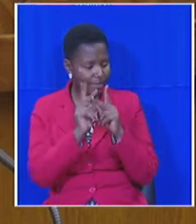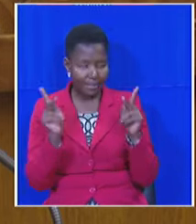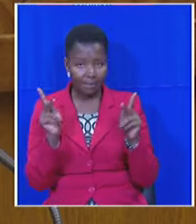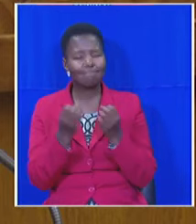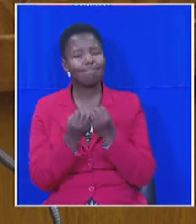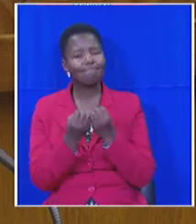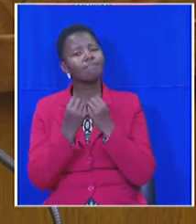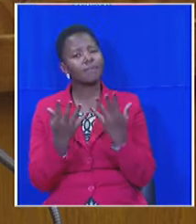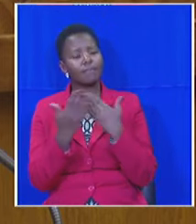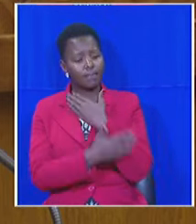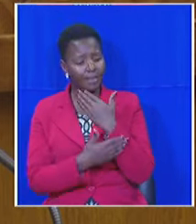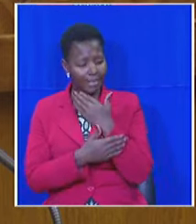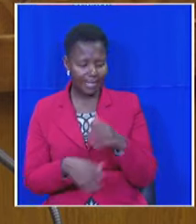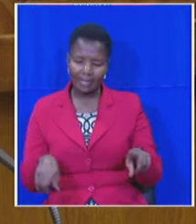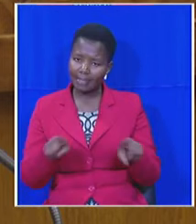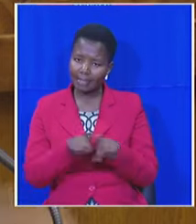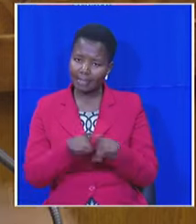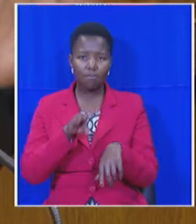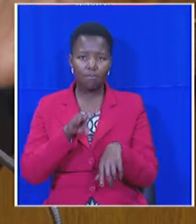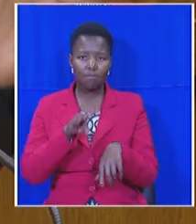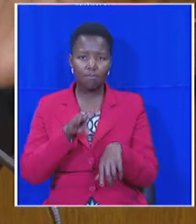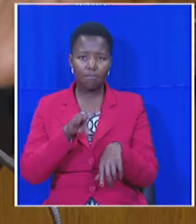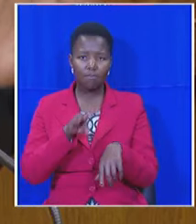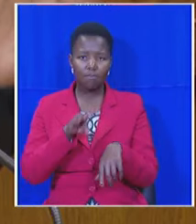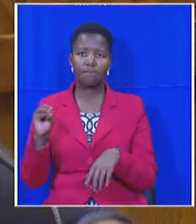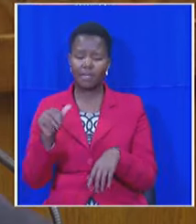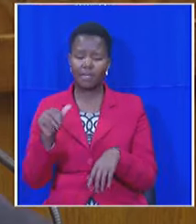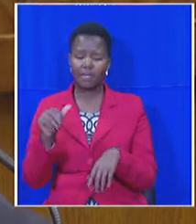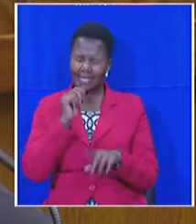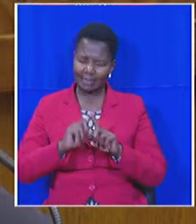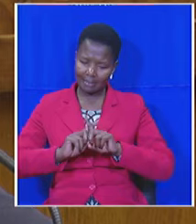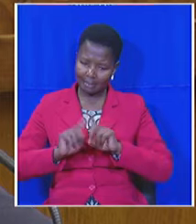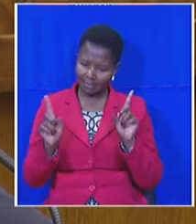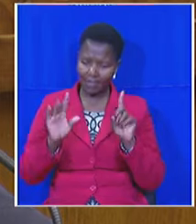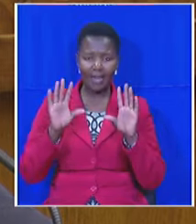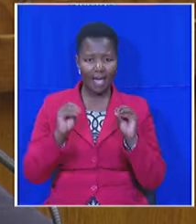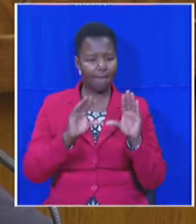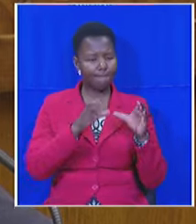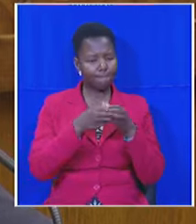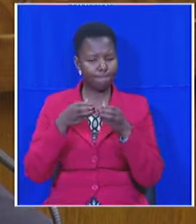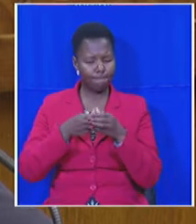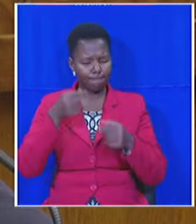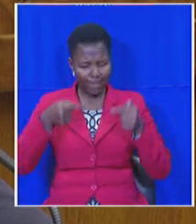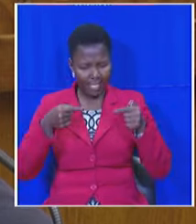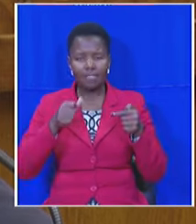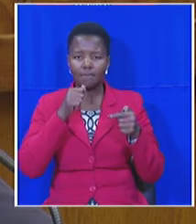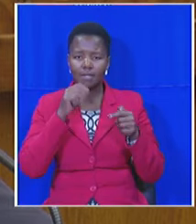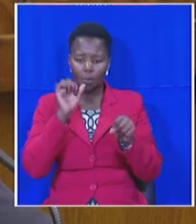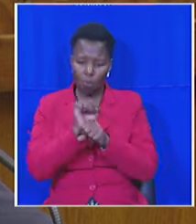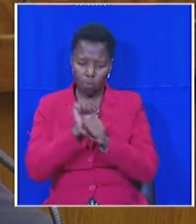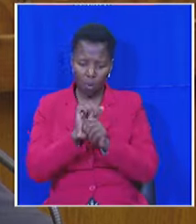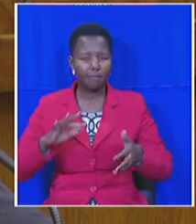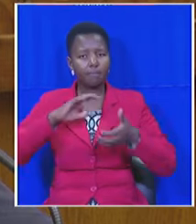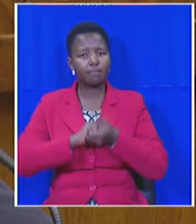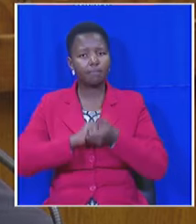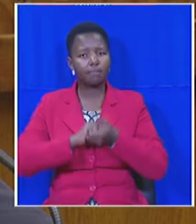problems, despite the very big differences between political parties, has drawn together. Why don't we expect the